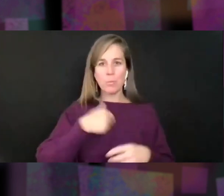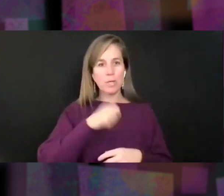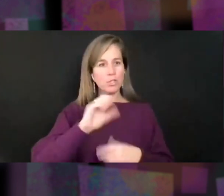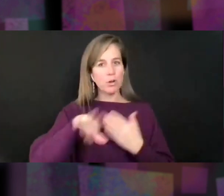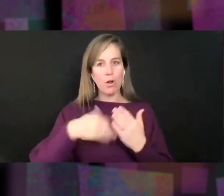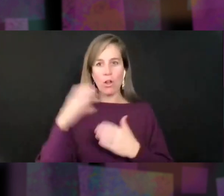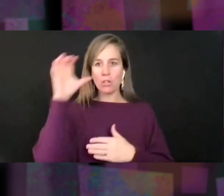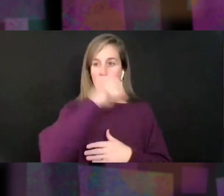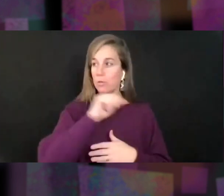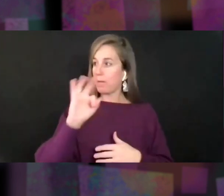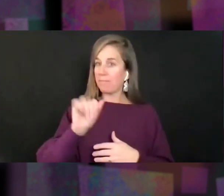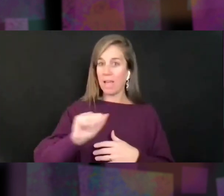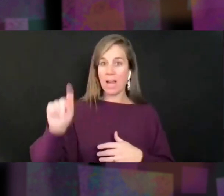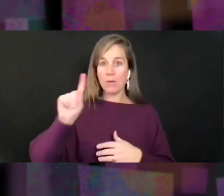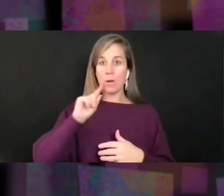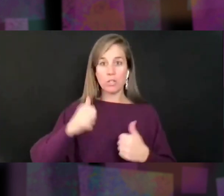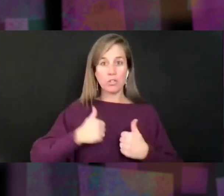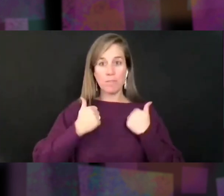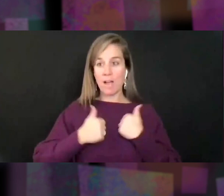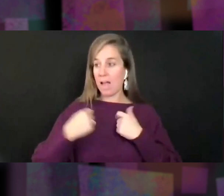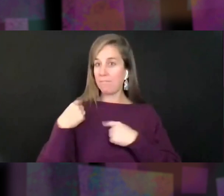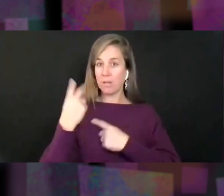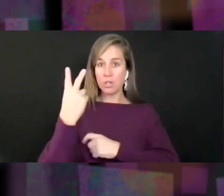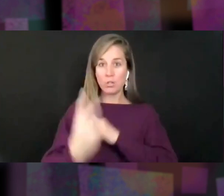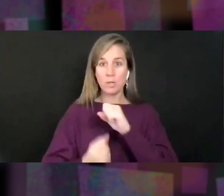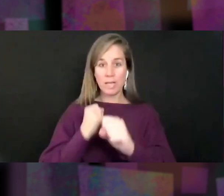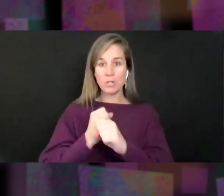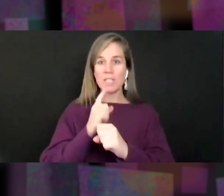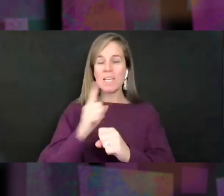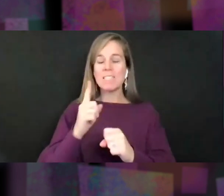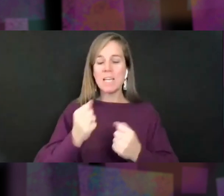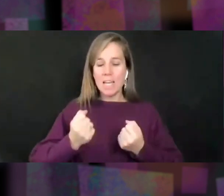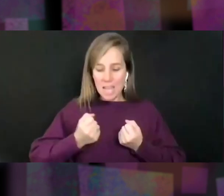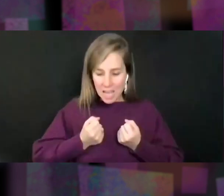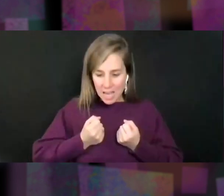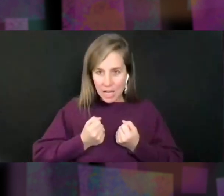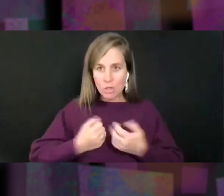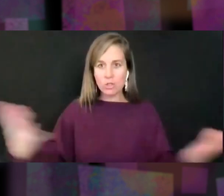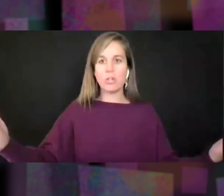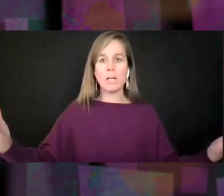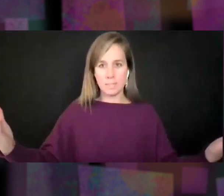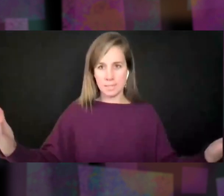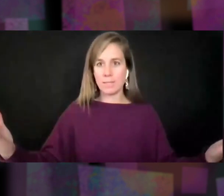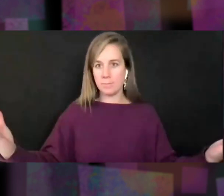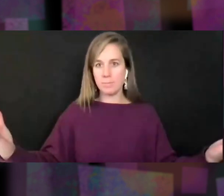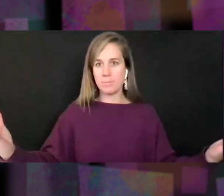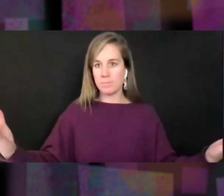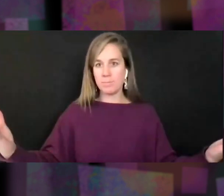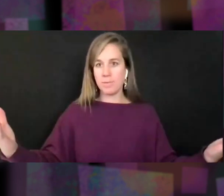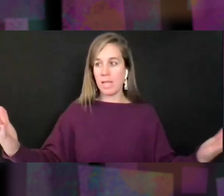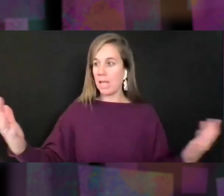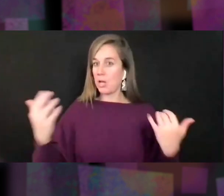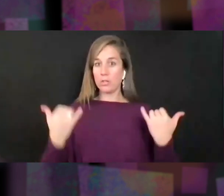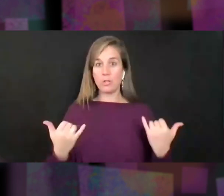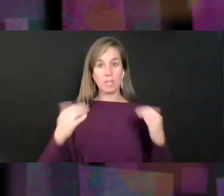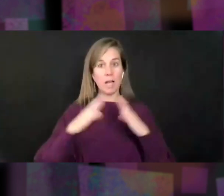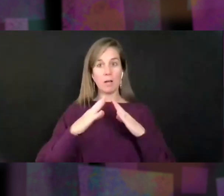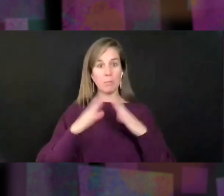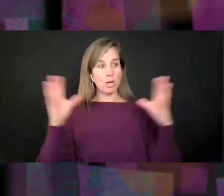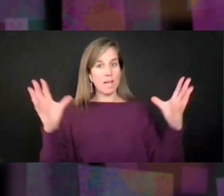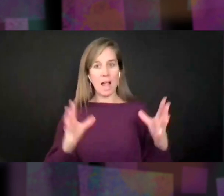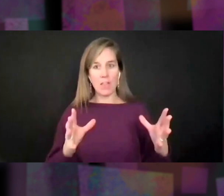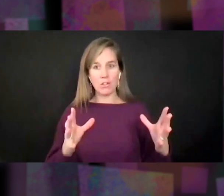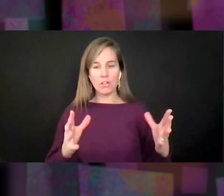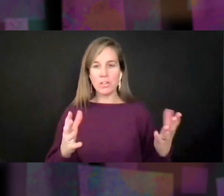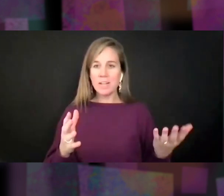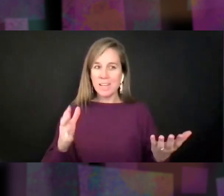anyone who has survived these past 2 years is exhausted. And while the community gathered today is no exception to